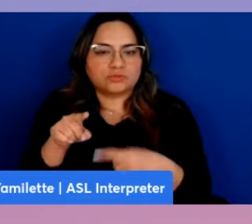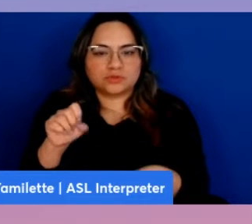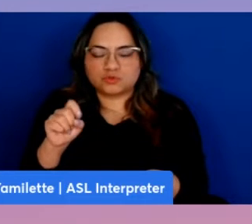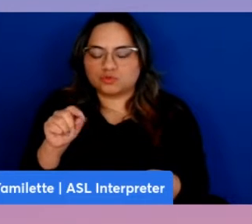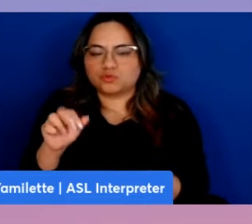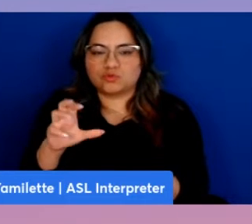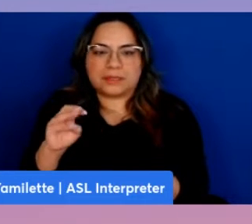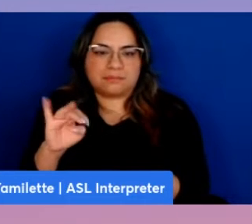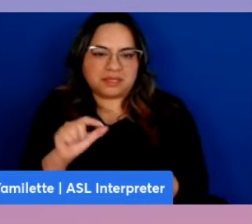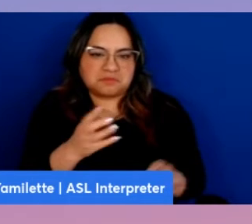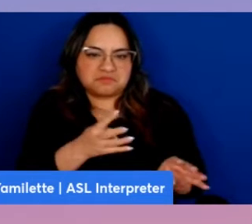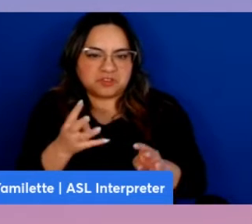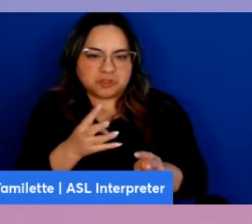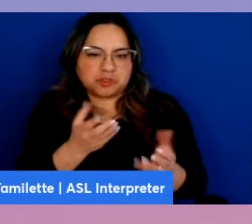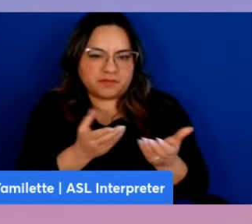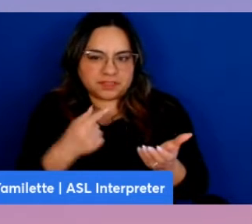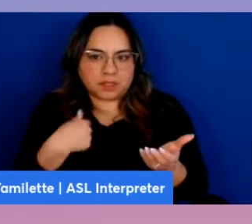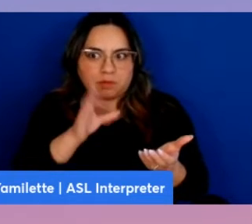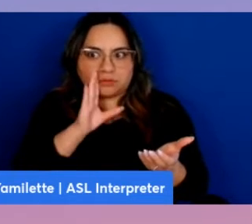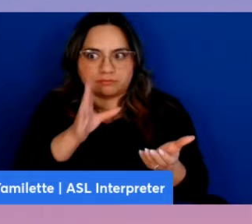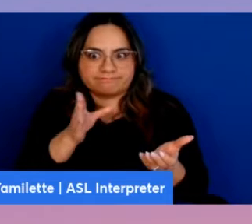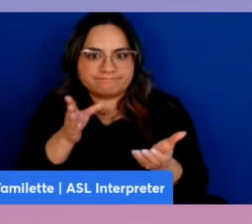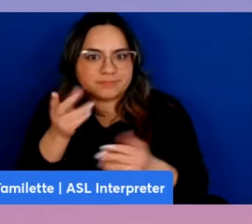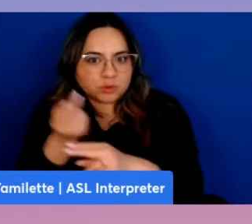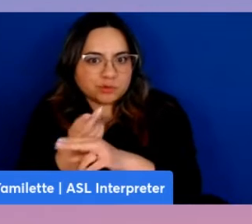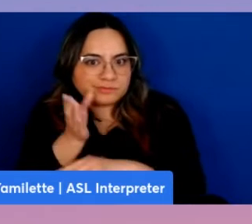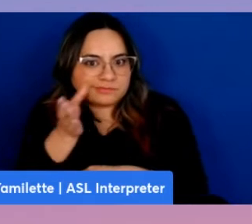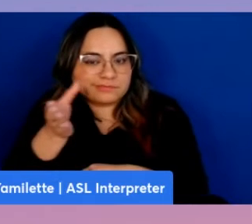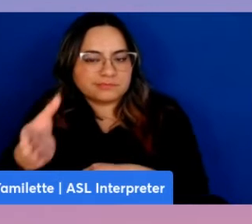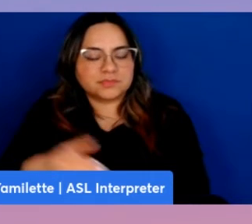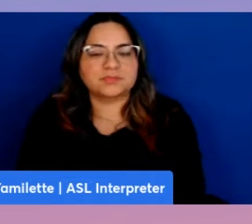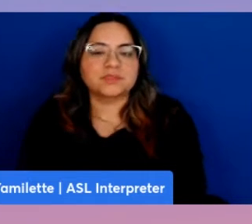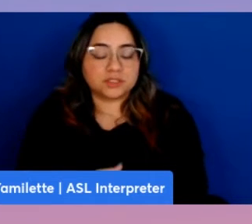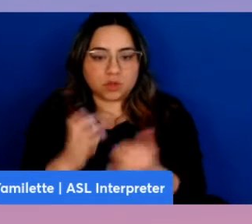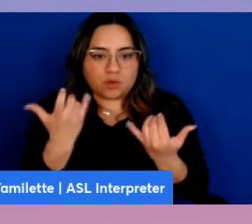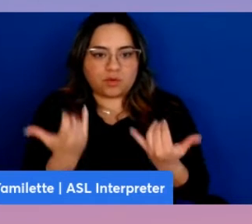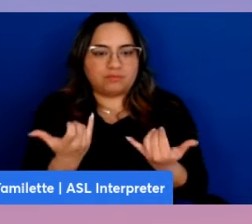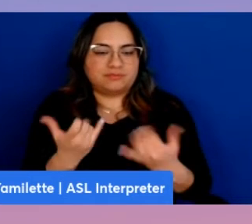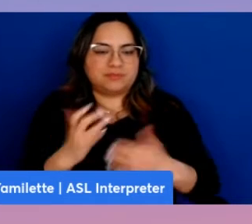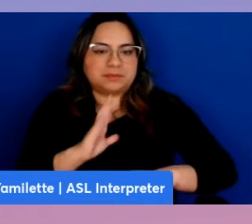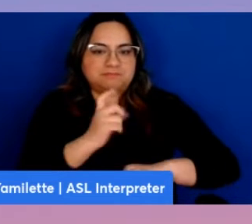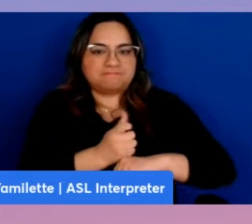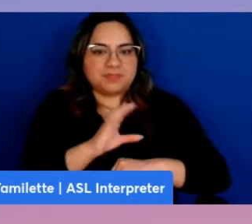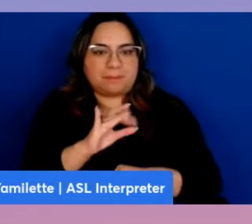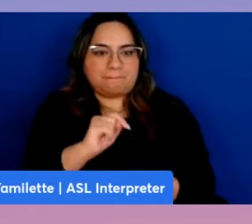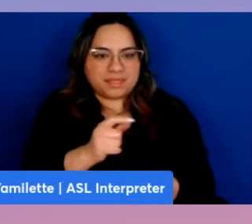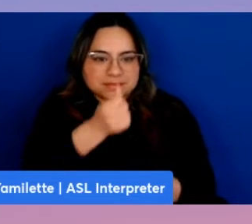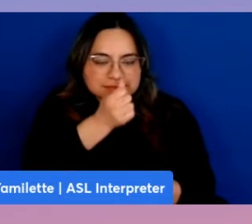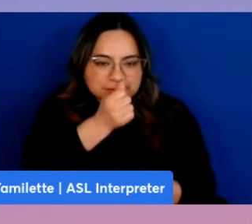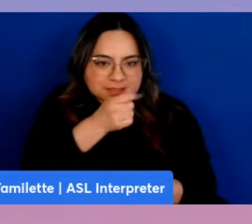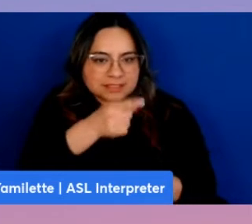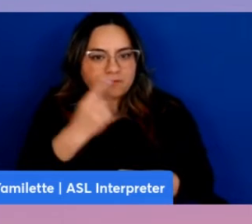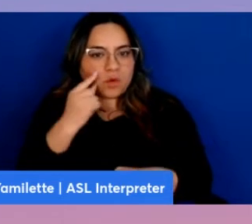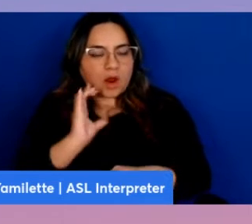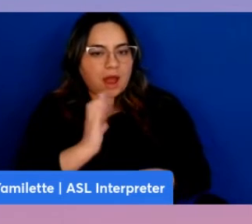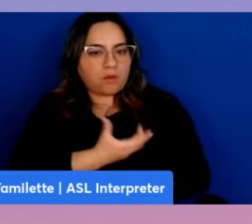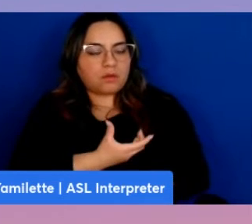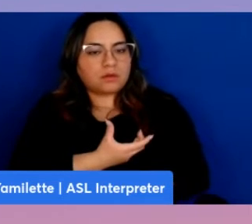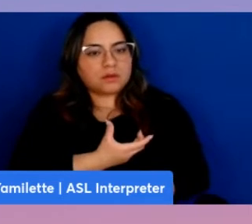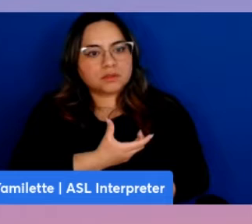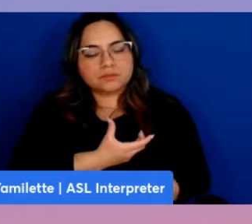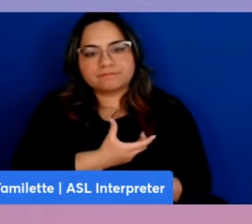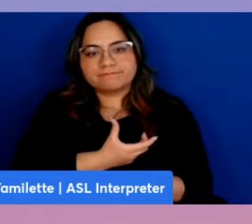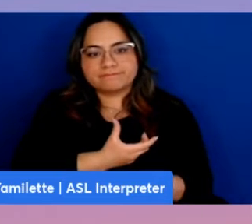we do git secret, hit one, but we do git secret for our prod